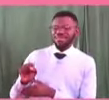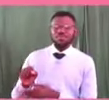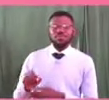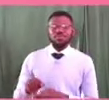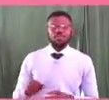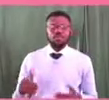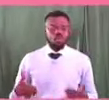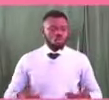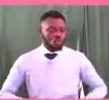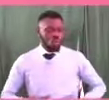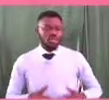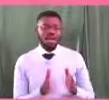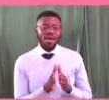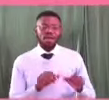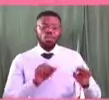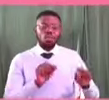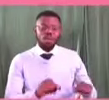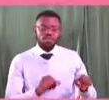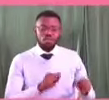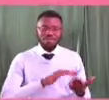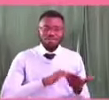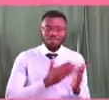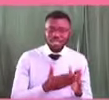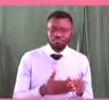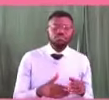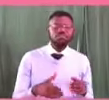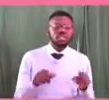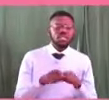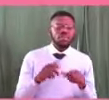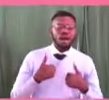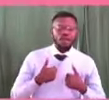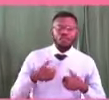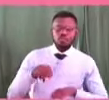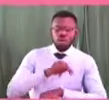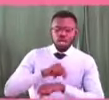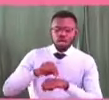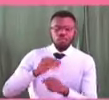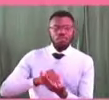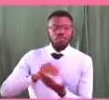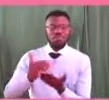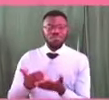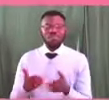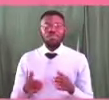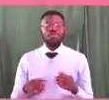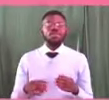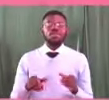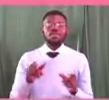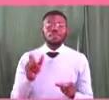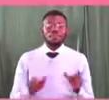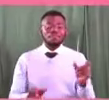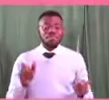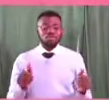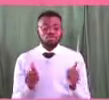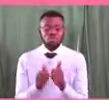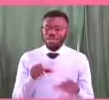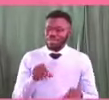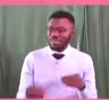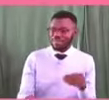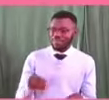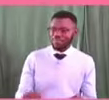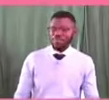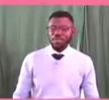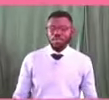and WESO Fund Enterprise Funds, as well as the National Fund for Persons with Disability.